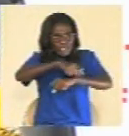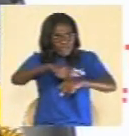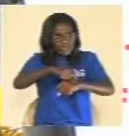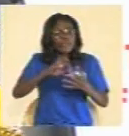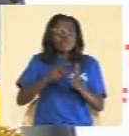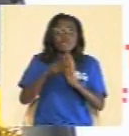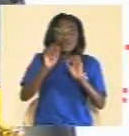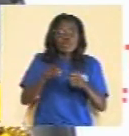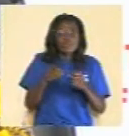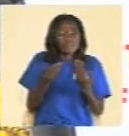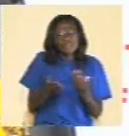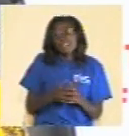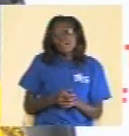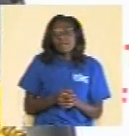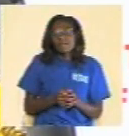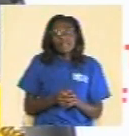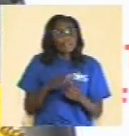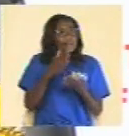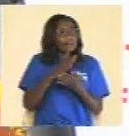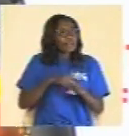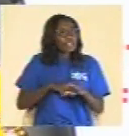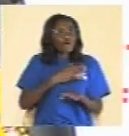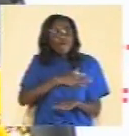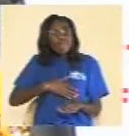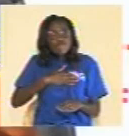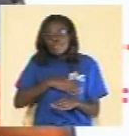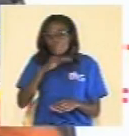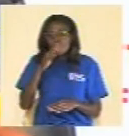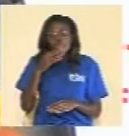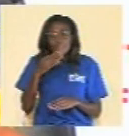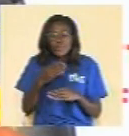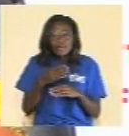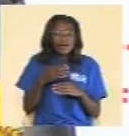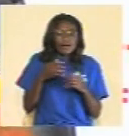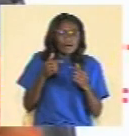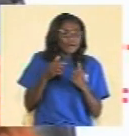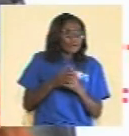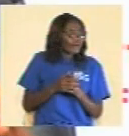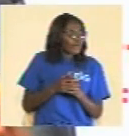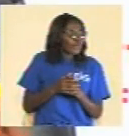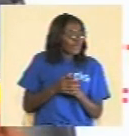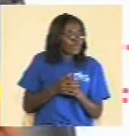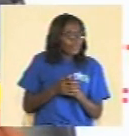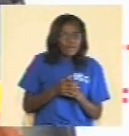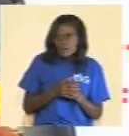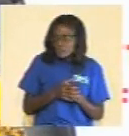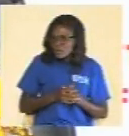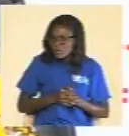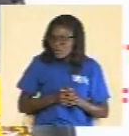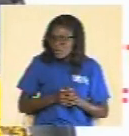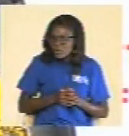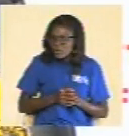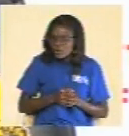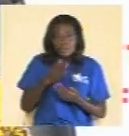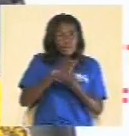get deformity, especially of the hands, and those are the pictures that we actually see around. And then they have claw hands, and